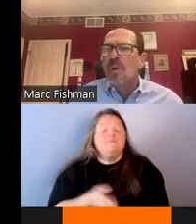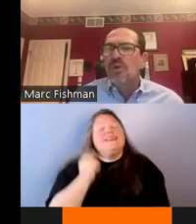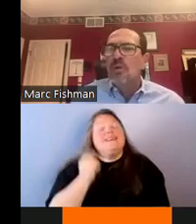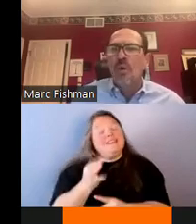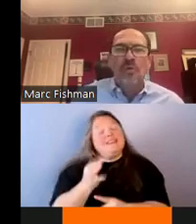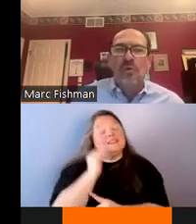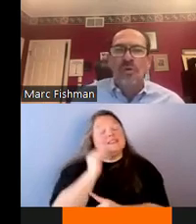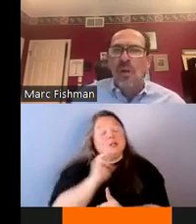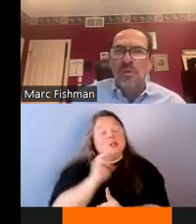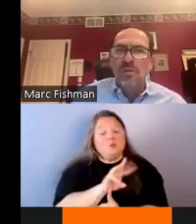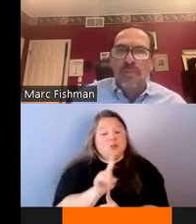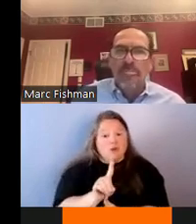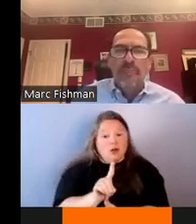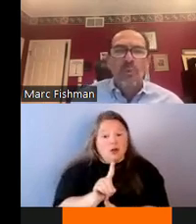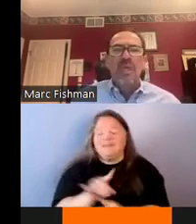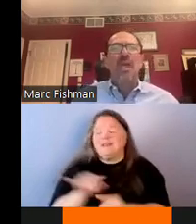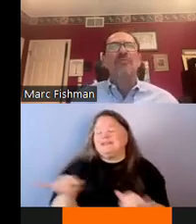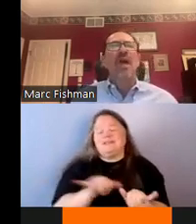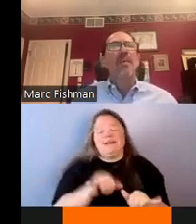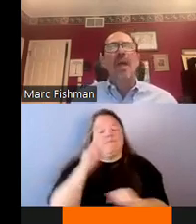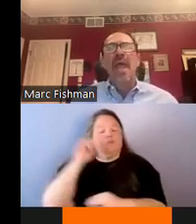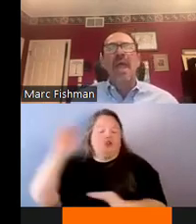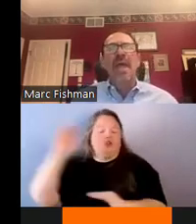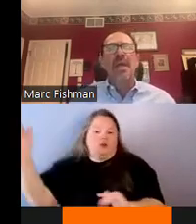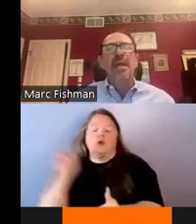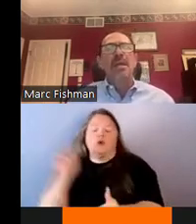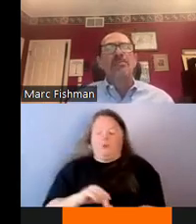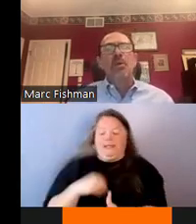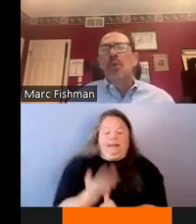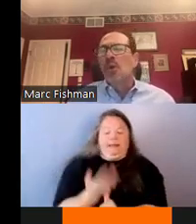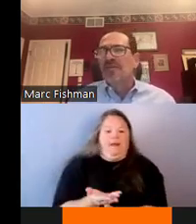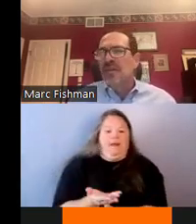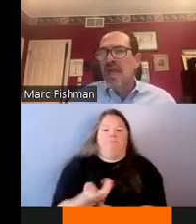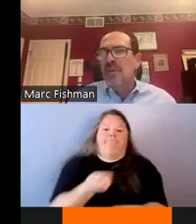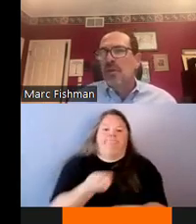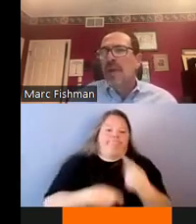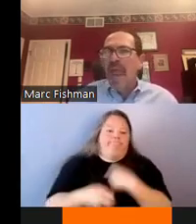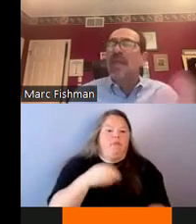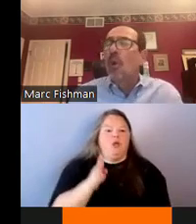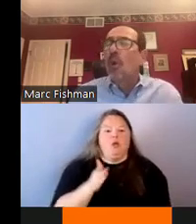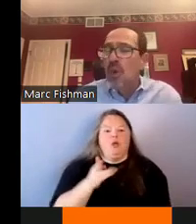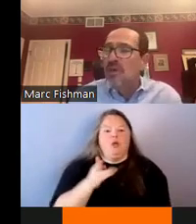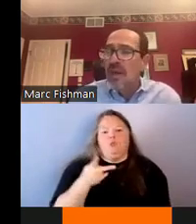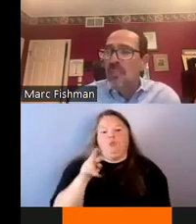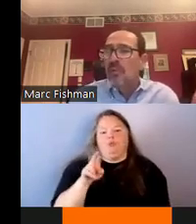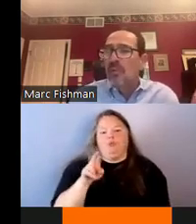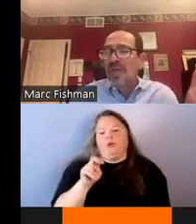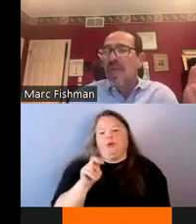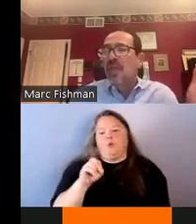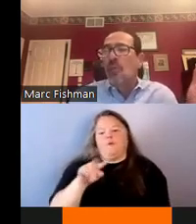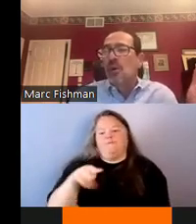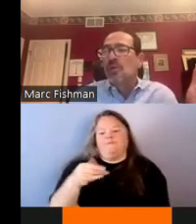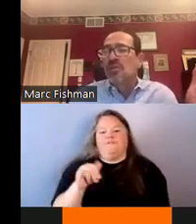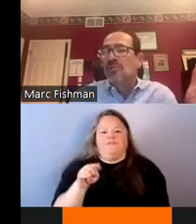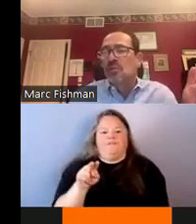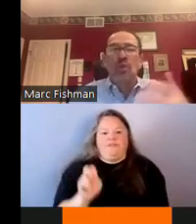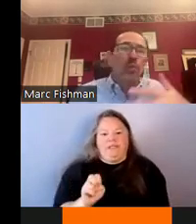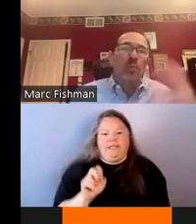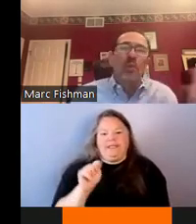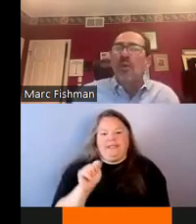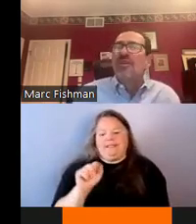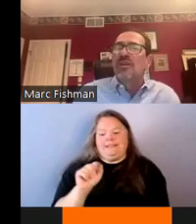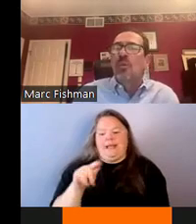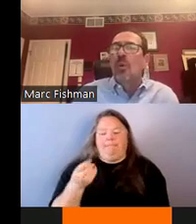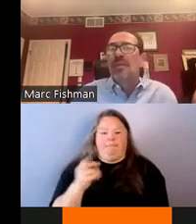same as what we do with older adults. We give them a buprenorphine taper, any opioid taper with any opioid substance